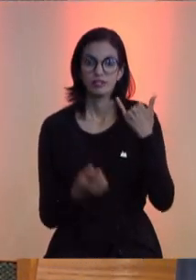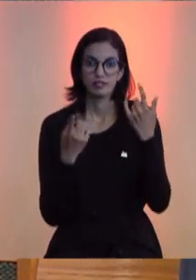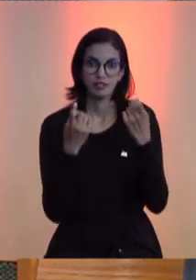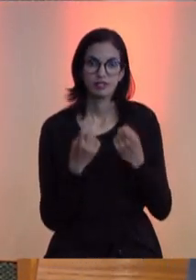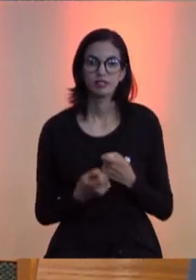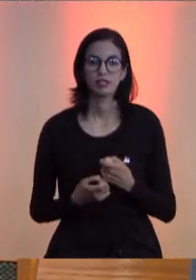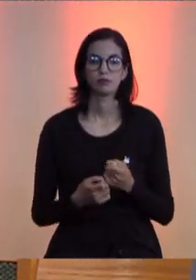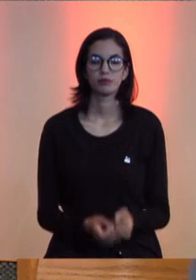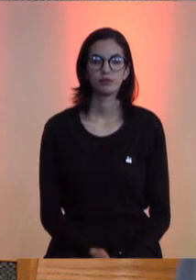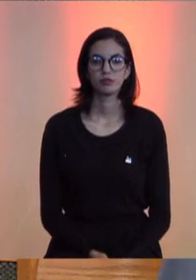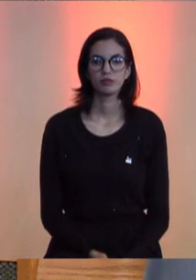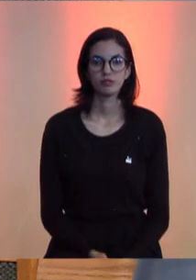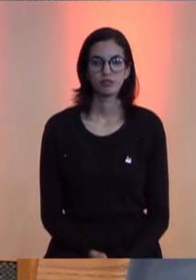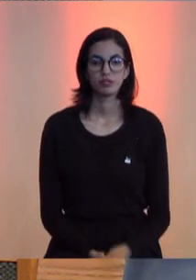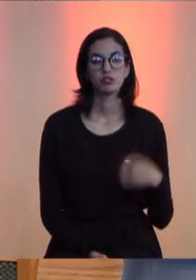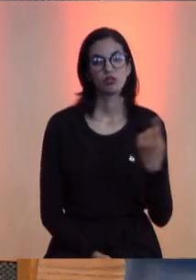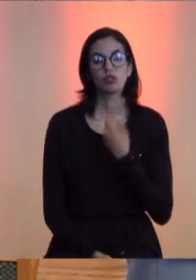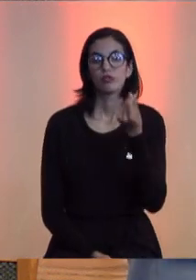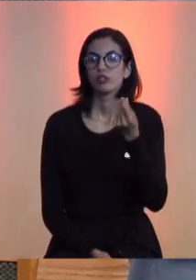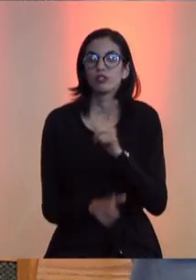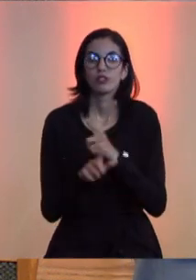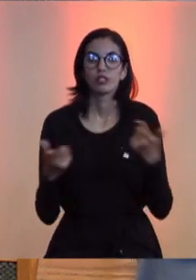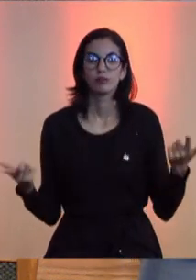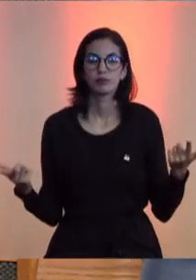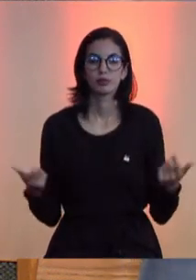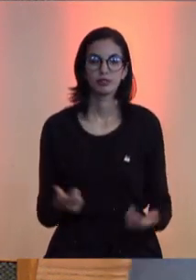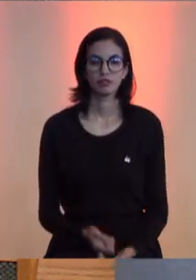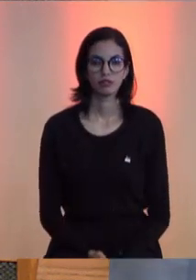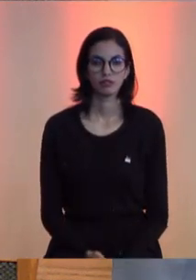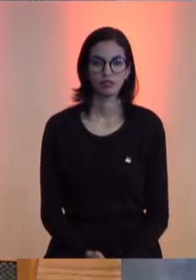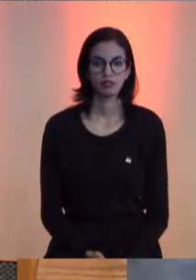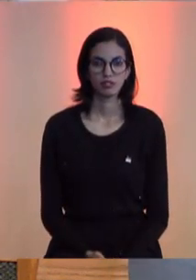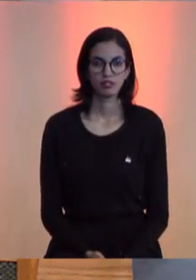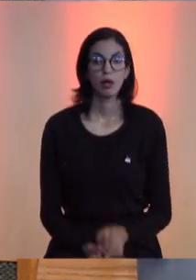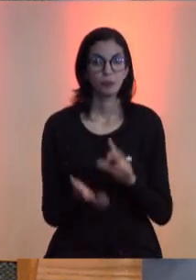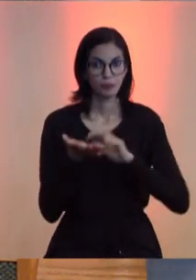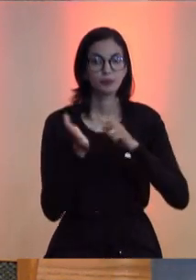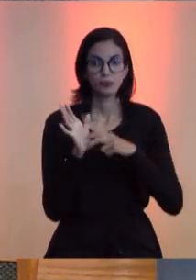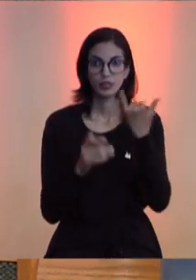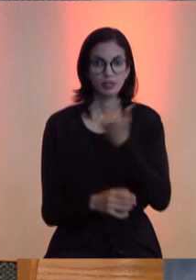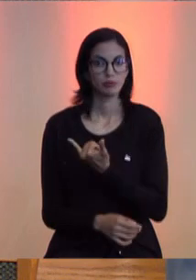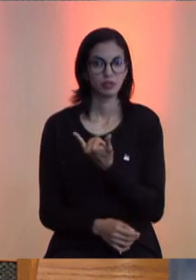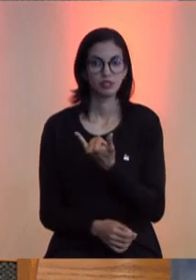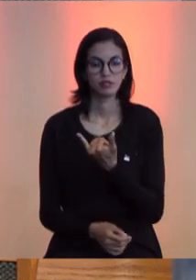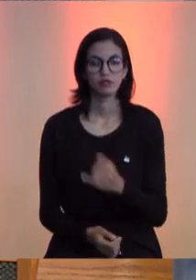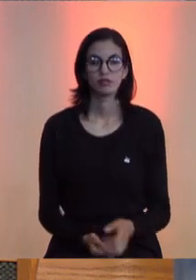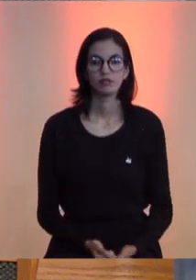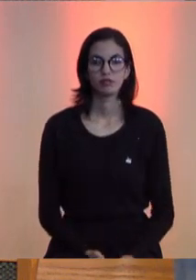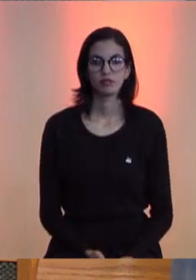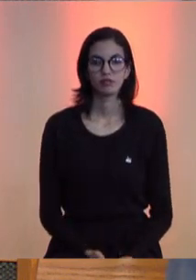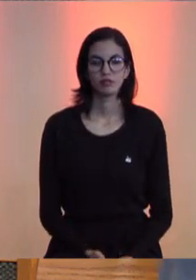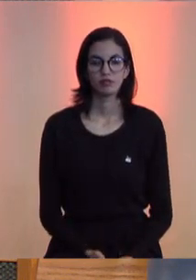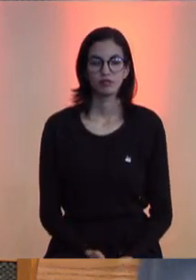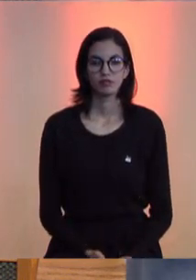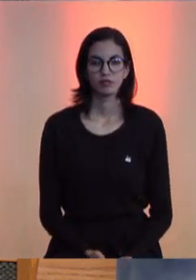you don't have principles, si no tenemos principios, you have a problem. Tenemos un problema. Because whether you are rich or poor,